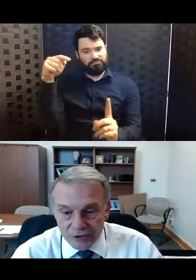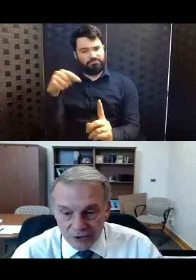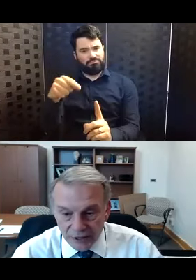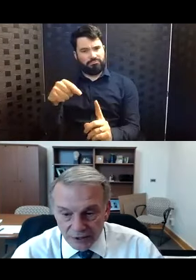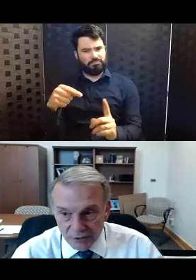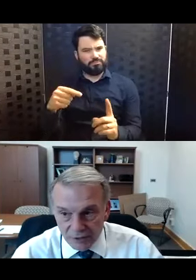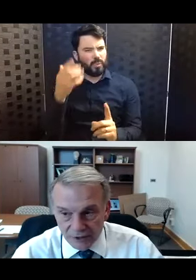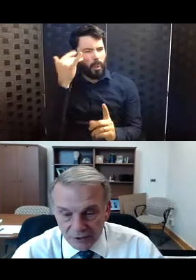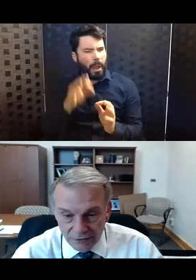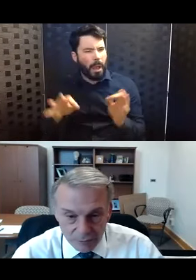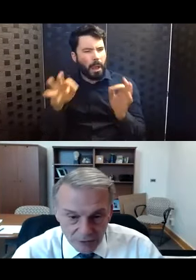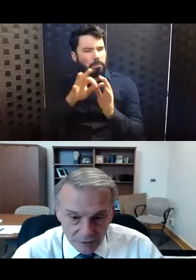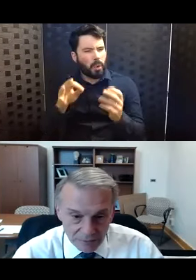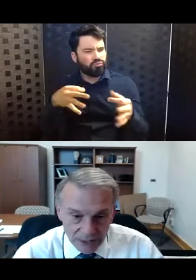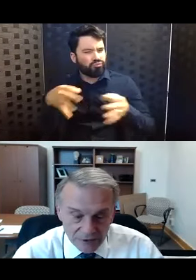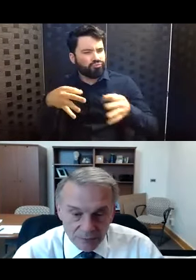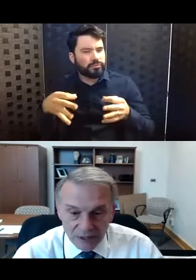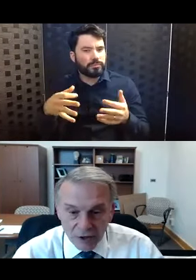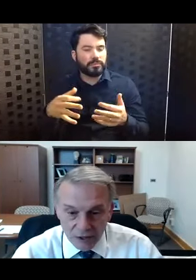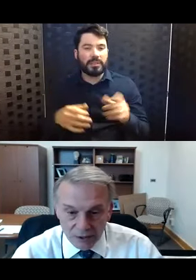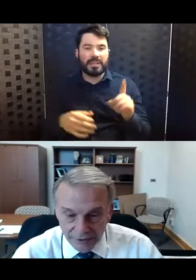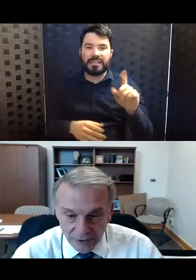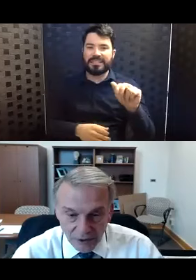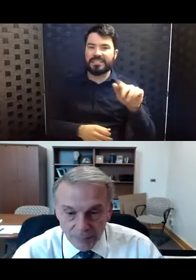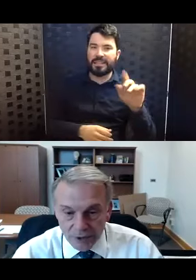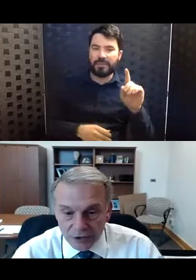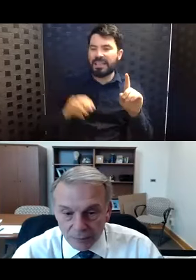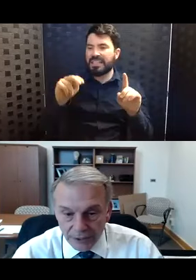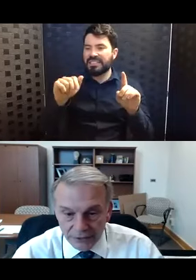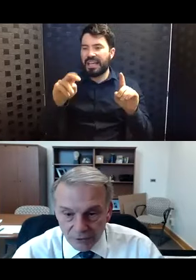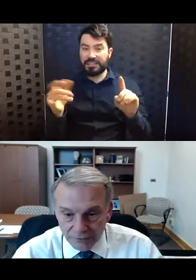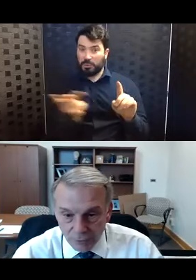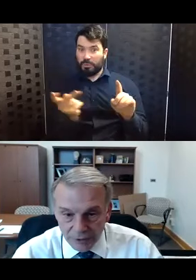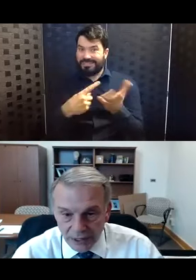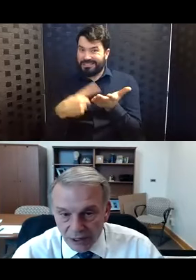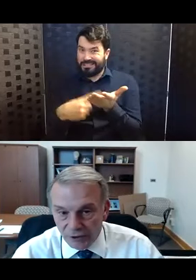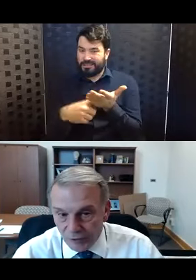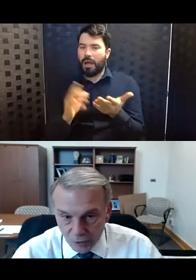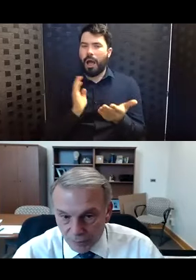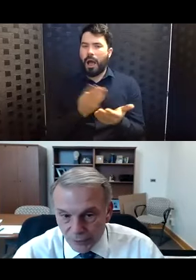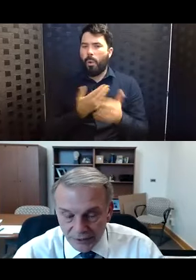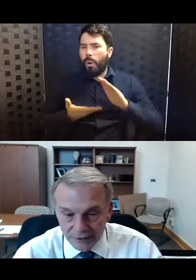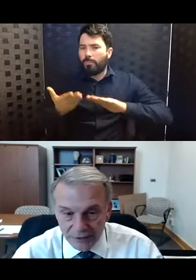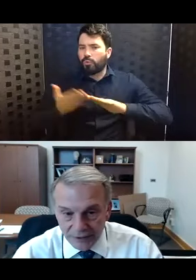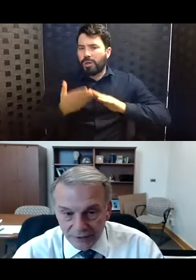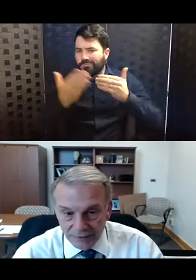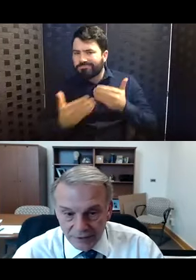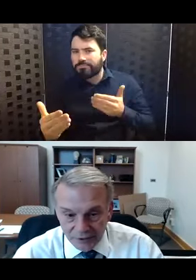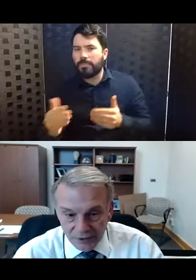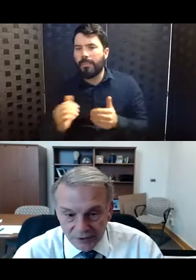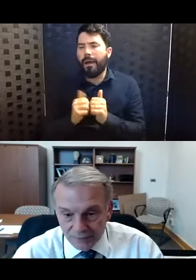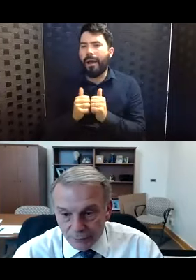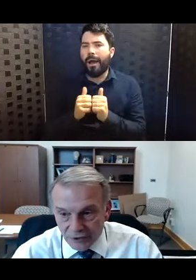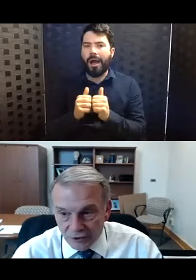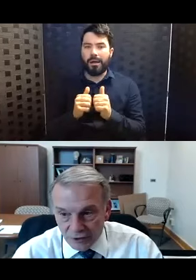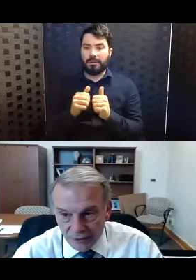you to understand as David Miller and Nancy May talk about our operational plan going forward and how we've incorporated